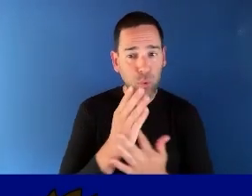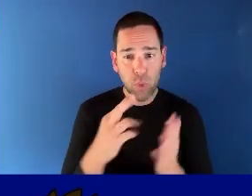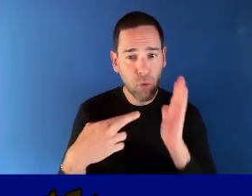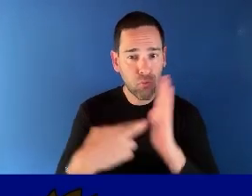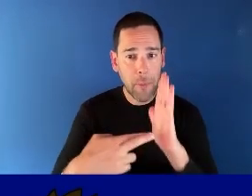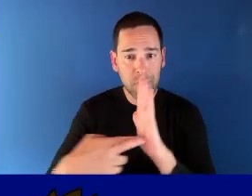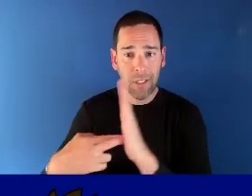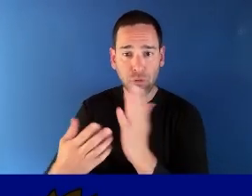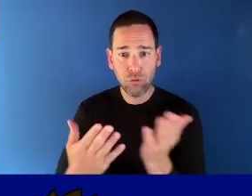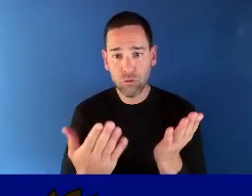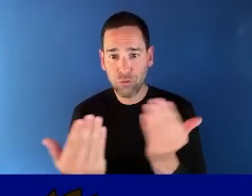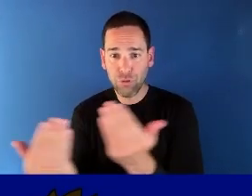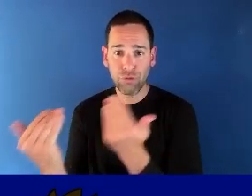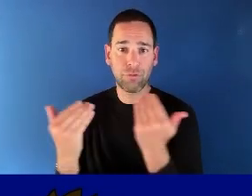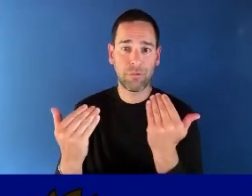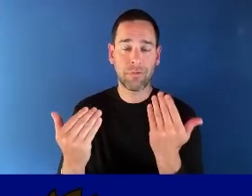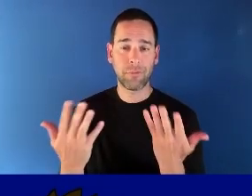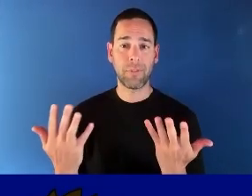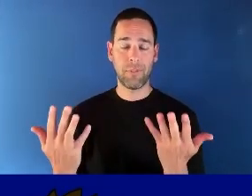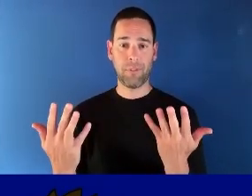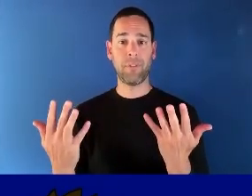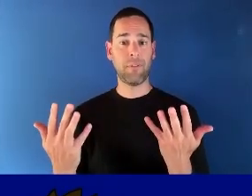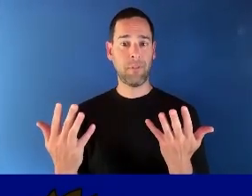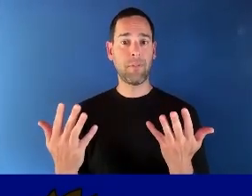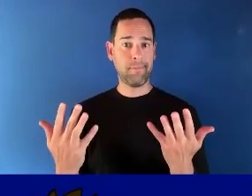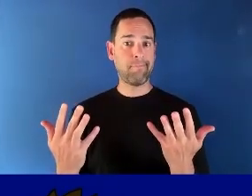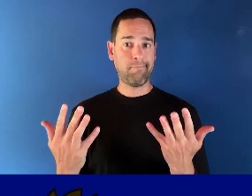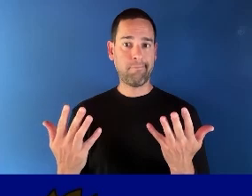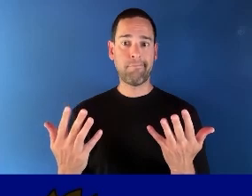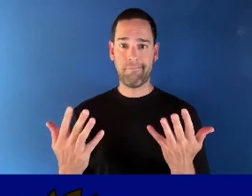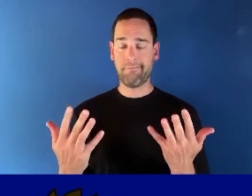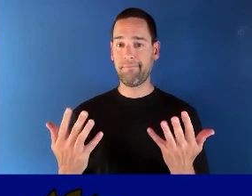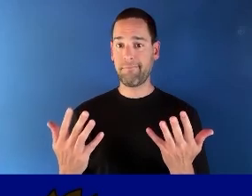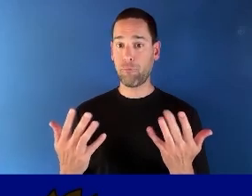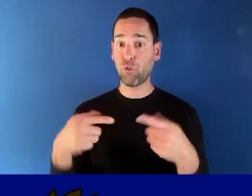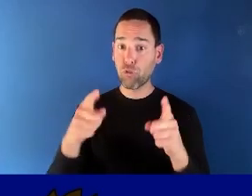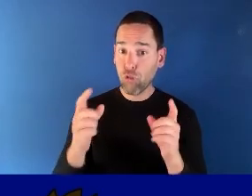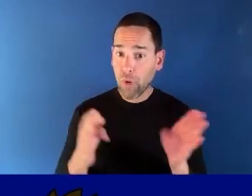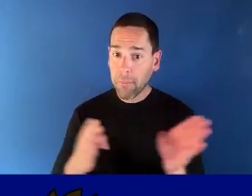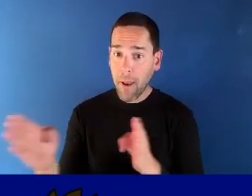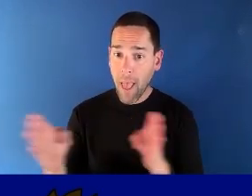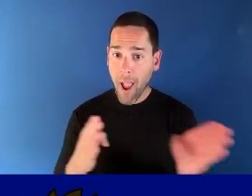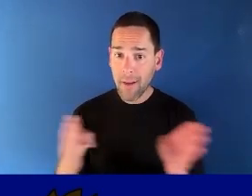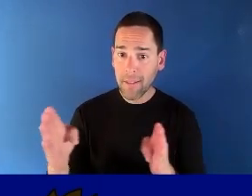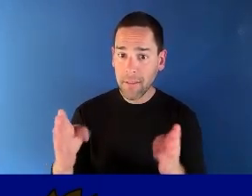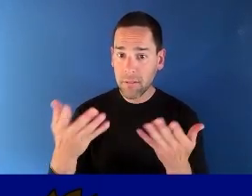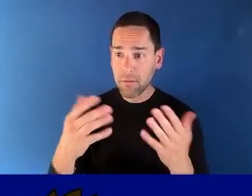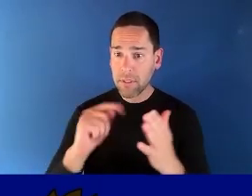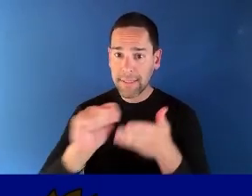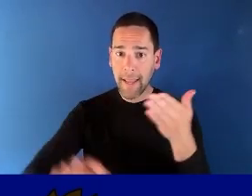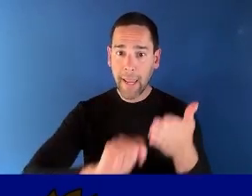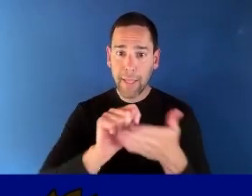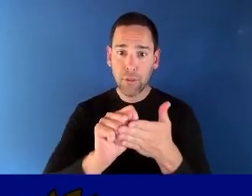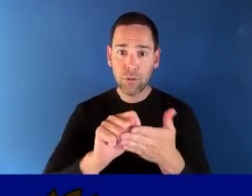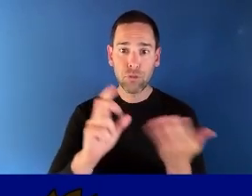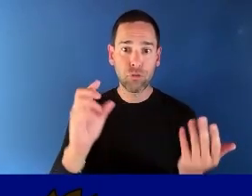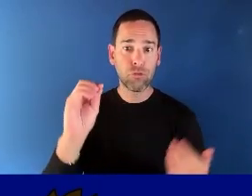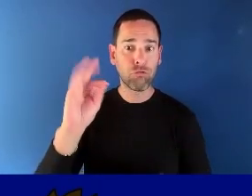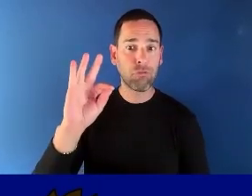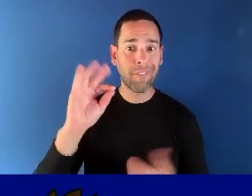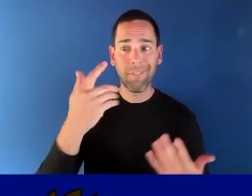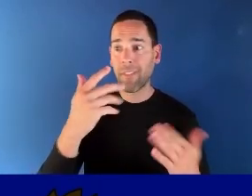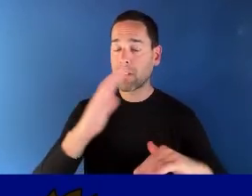bringing accessibility into the prior planning stages of structural and